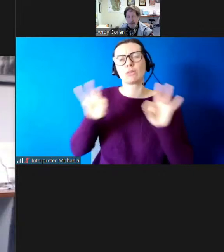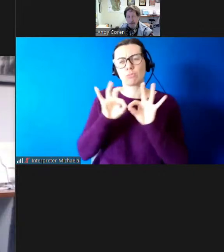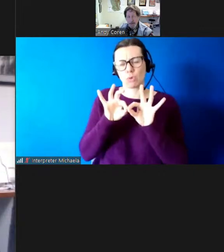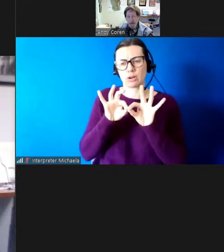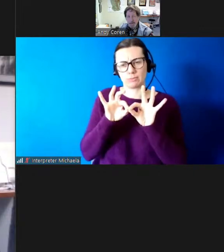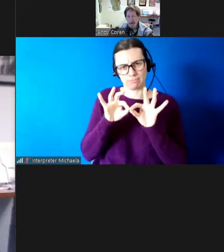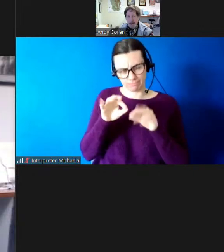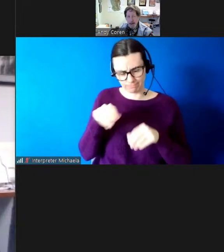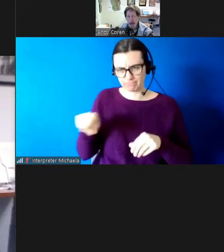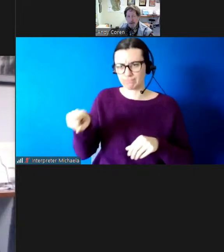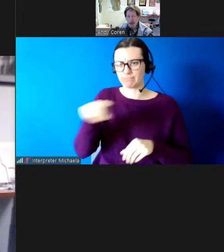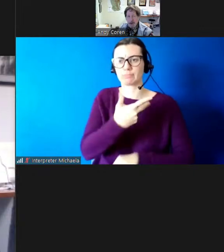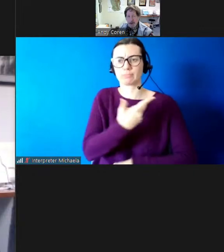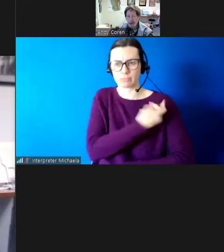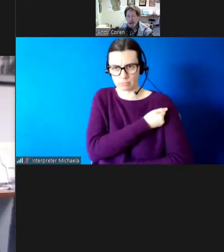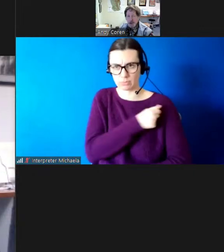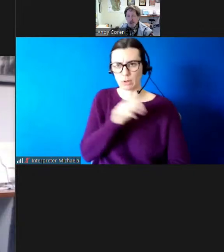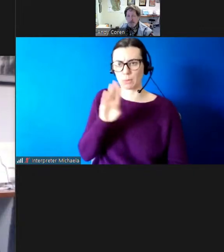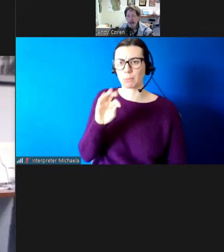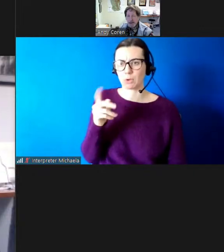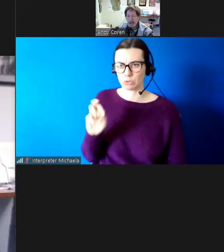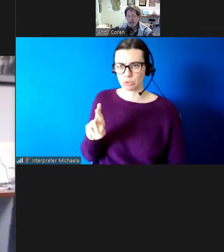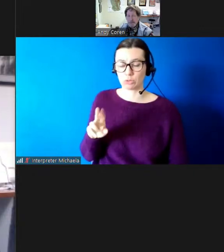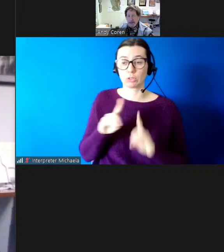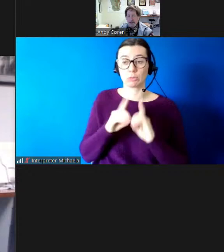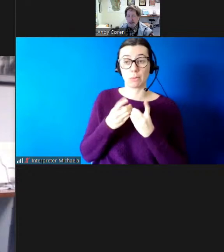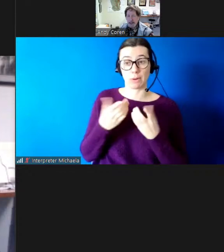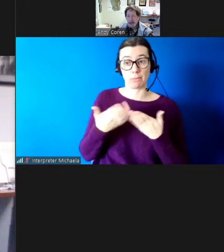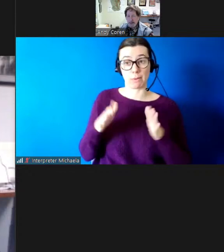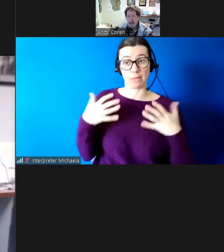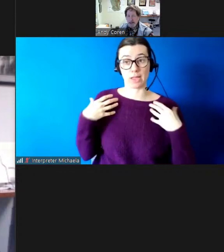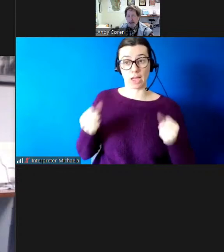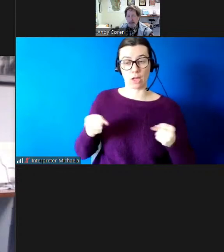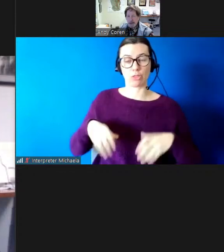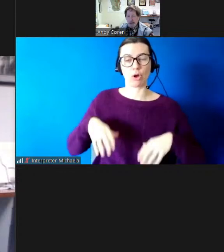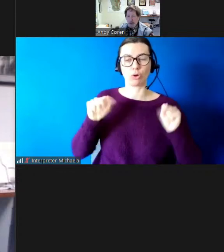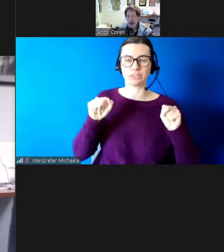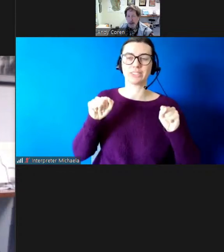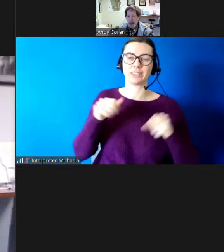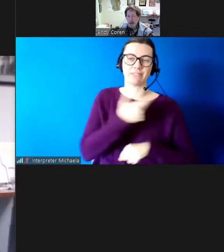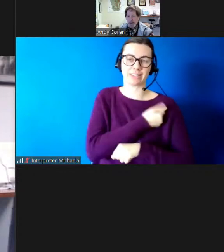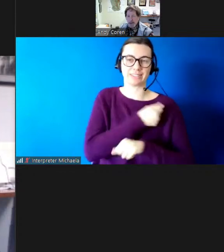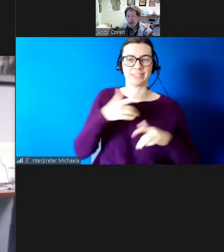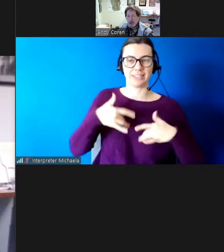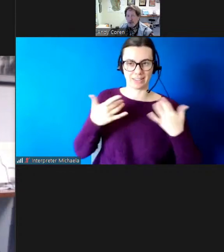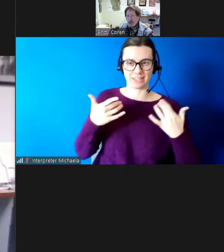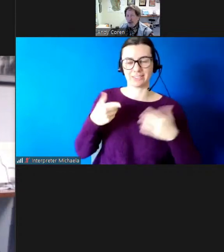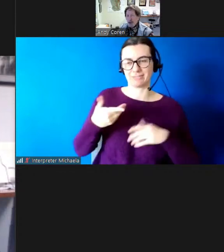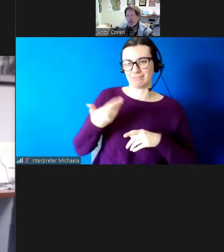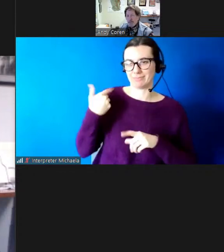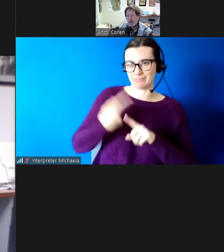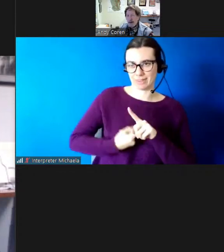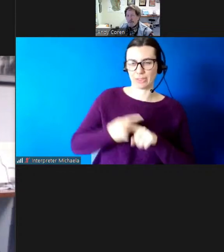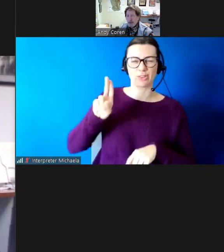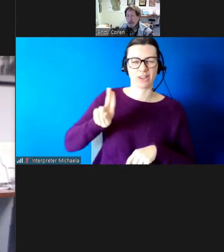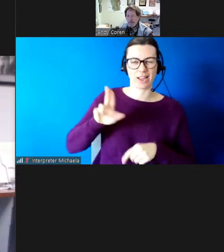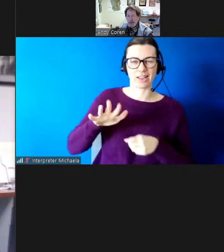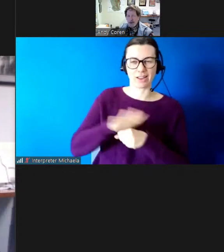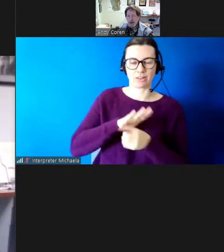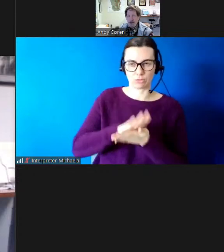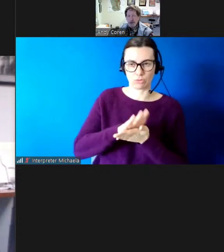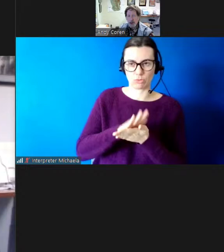The Department of Public Health hosted in-school vaccine events in the last month in the Ukiah area schools for 5